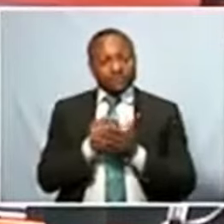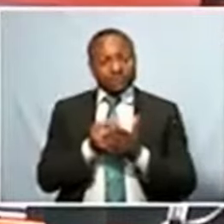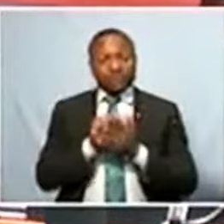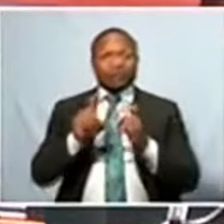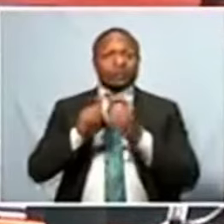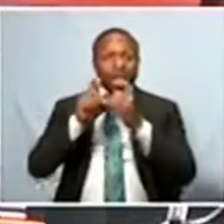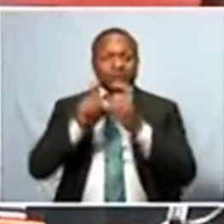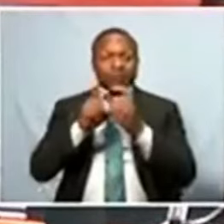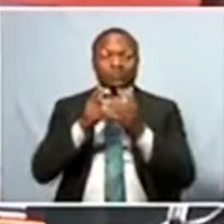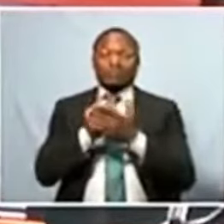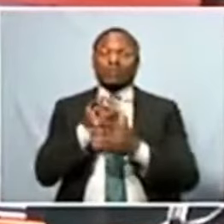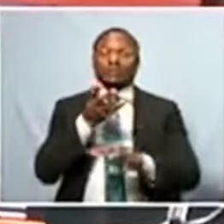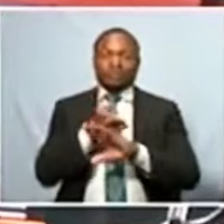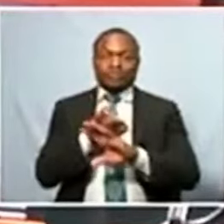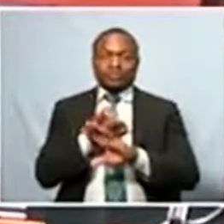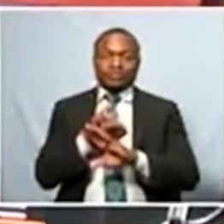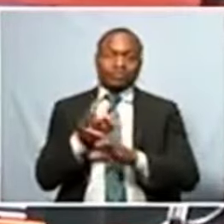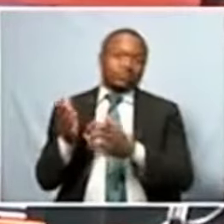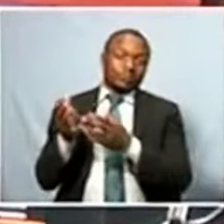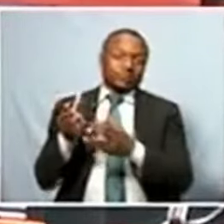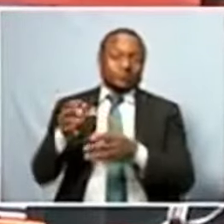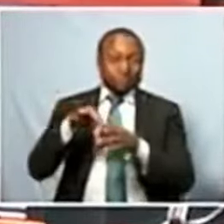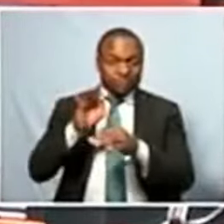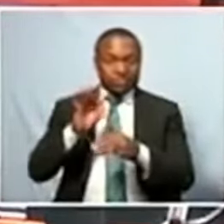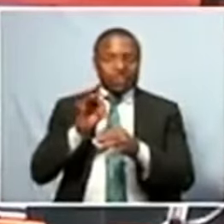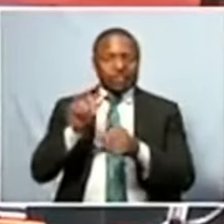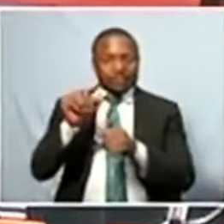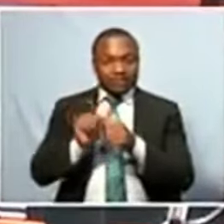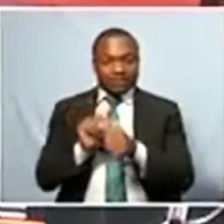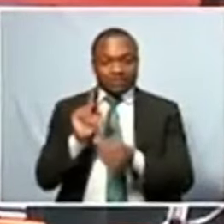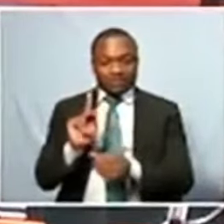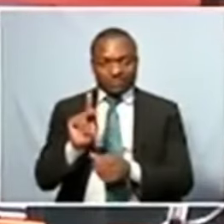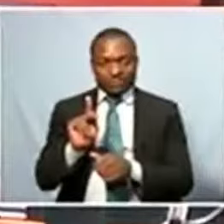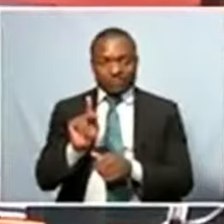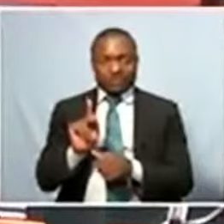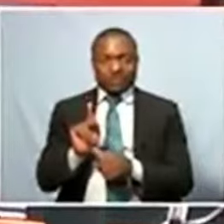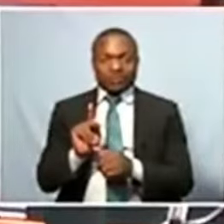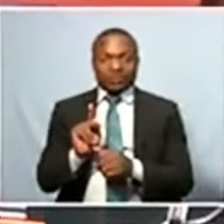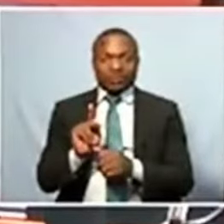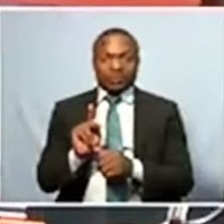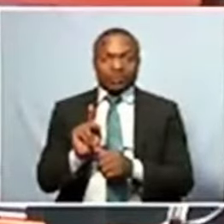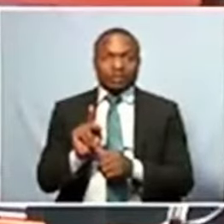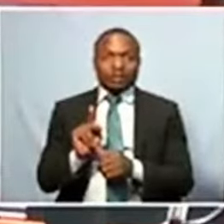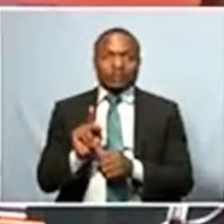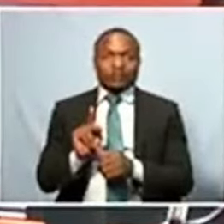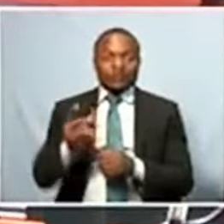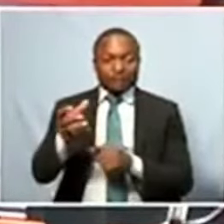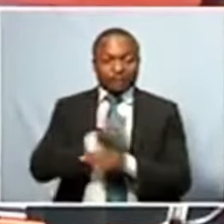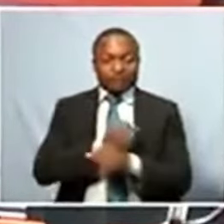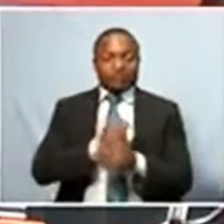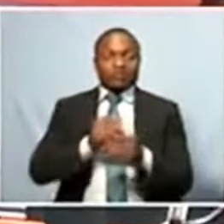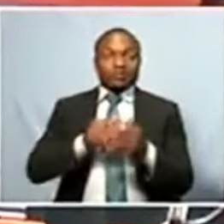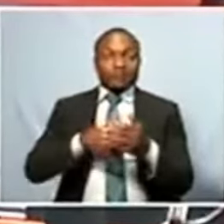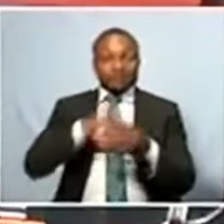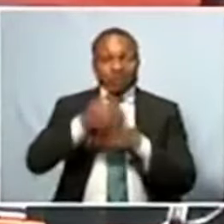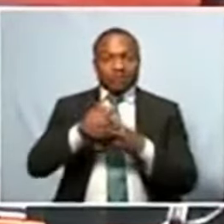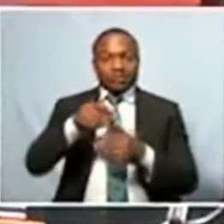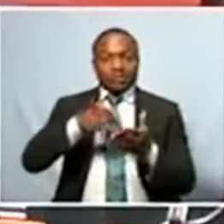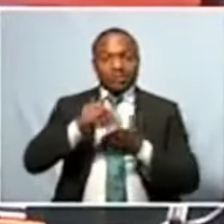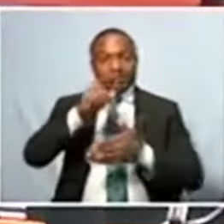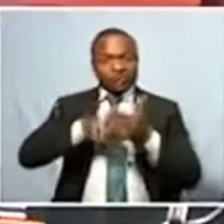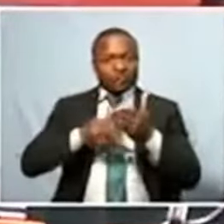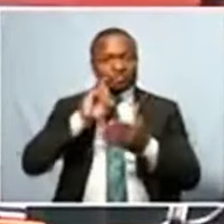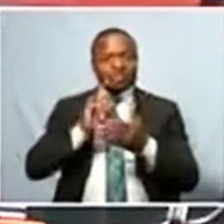to come by, and therefore every quarter that is squeezed out of a taxpayer must be able to